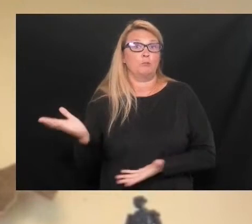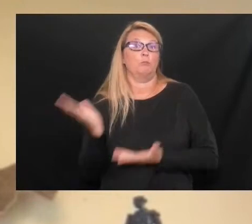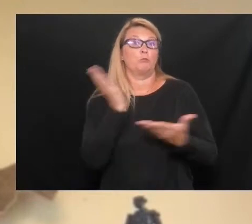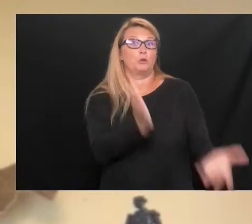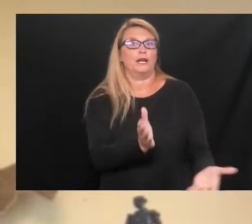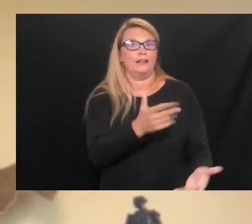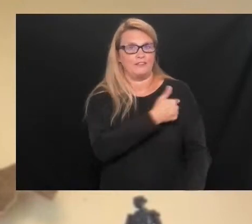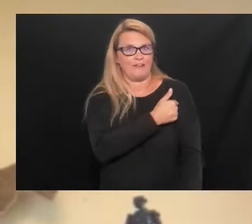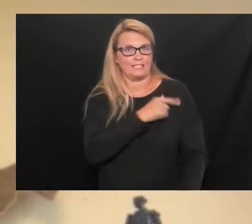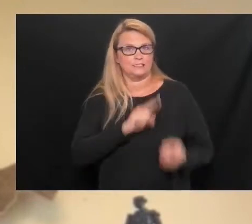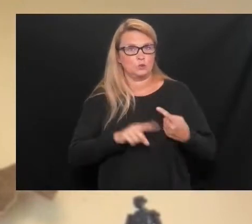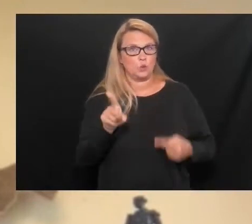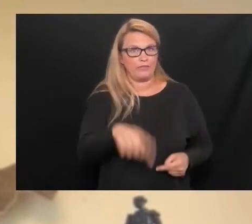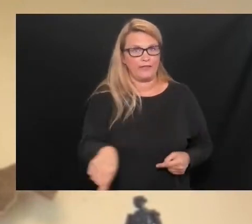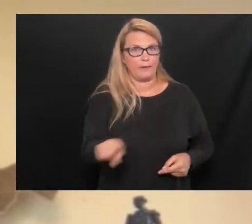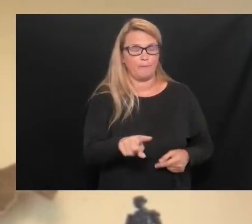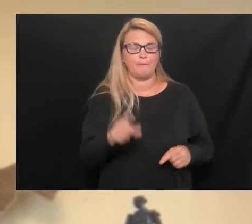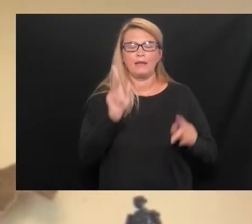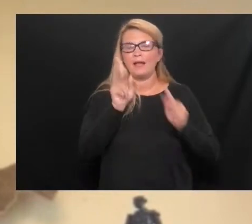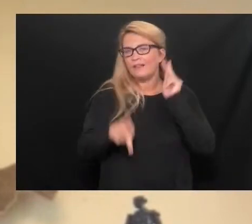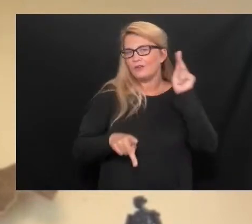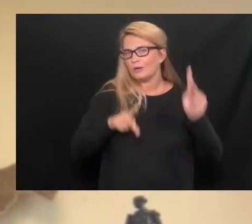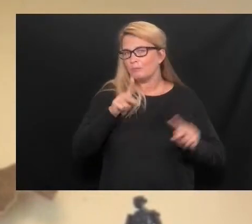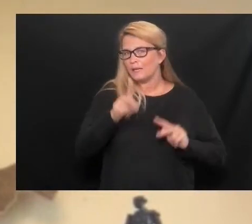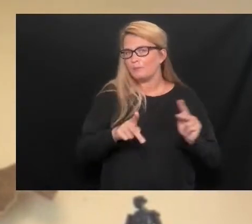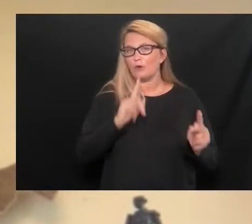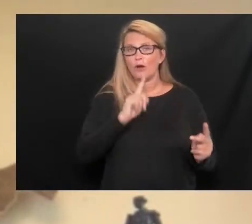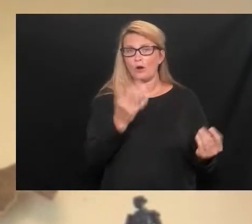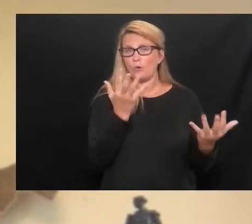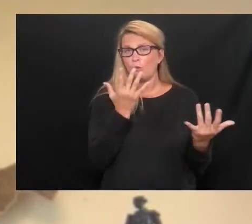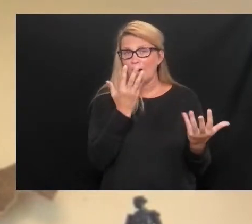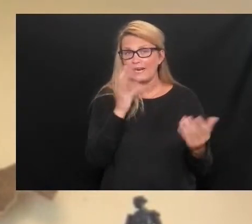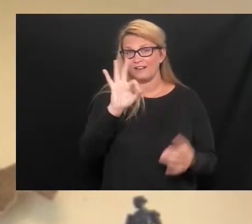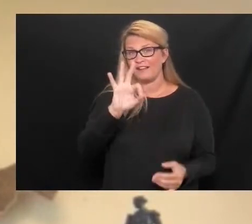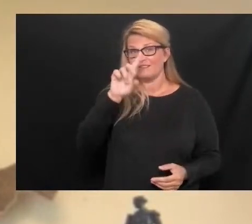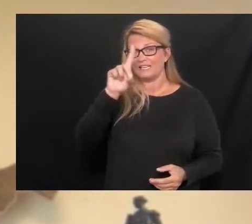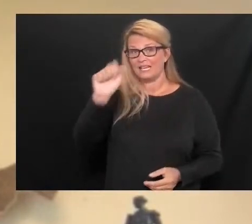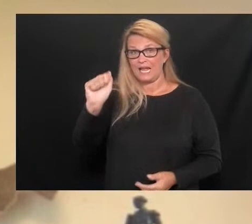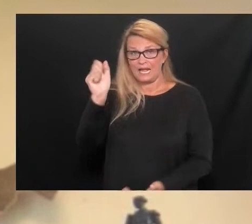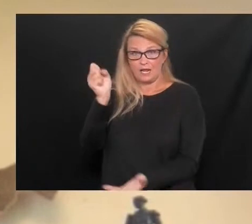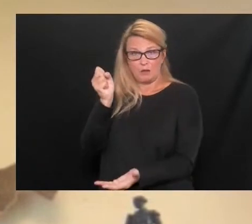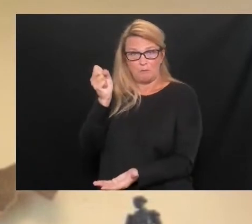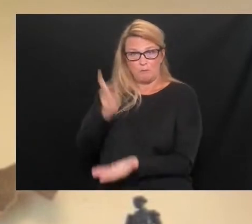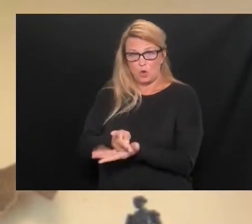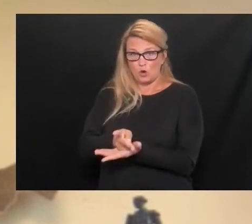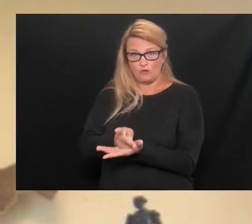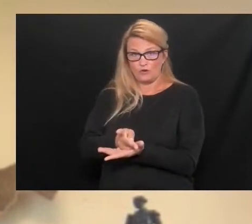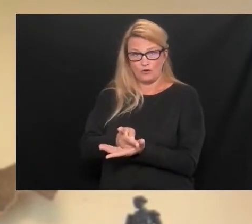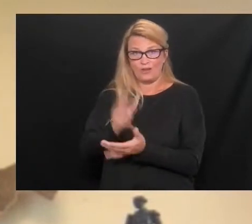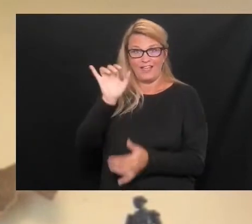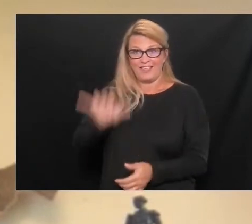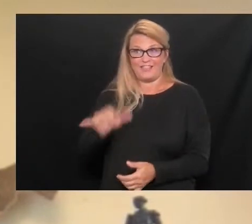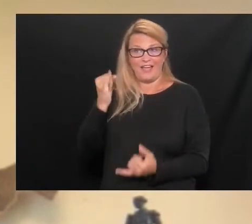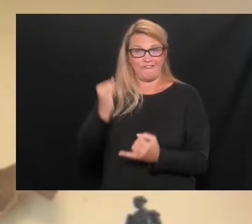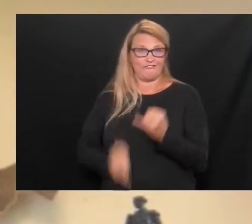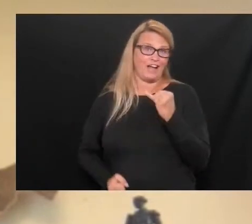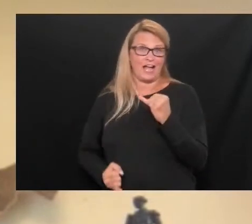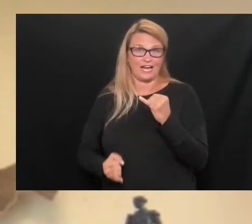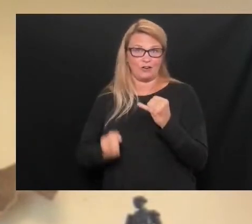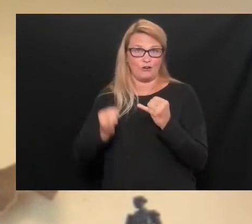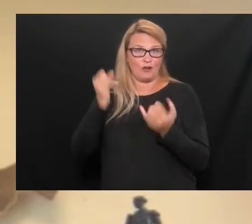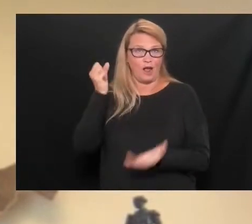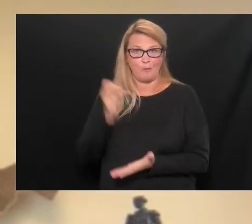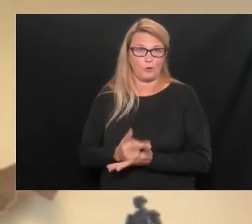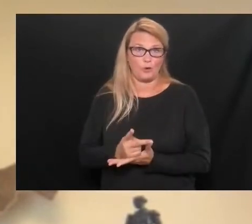spectrum of folks out there who still are waiting for FDA approval, that final nod that says this